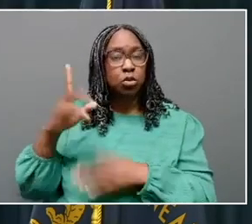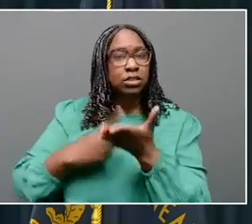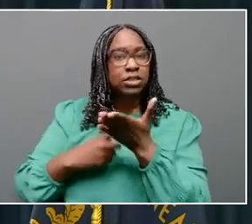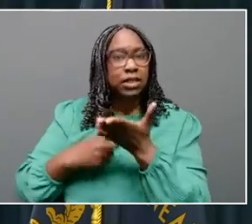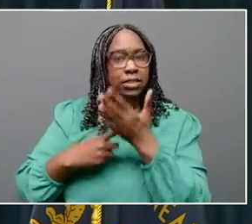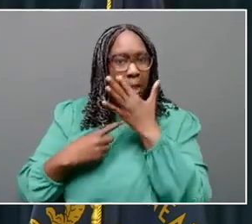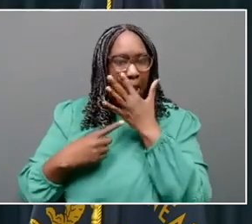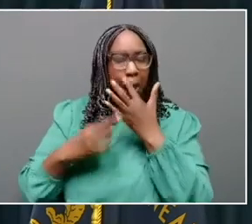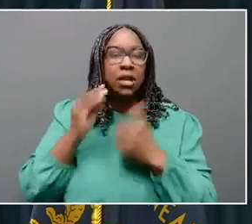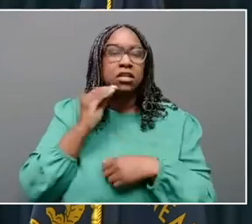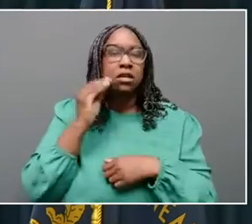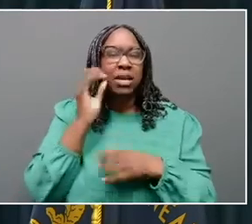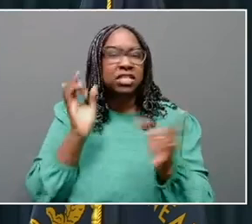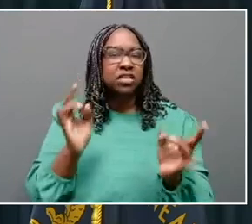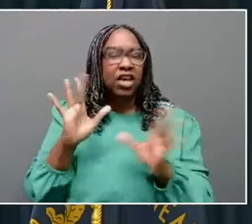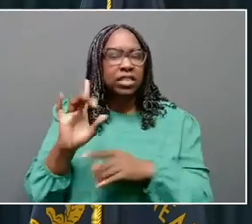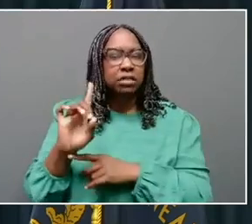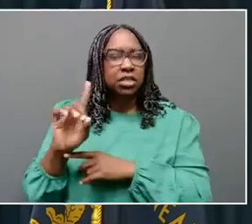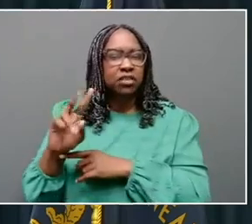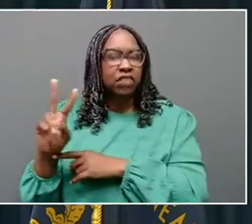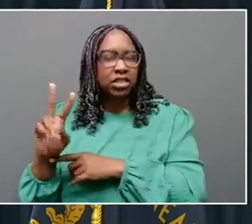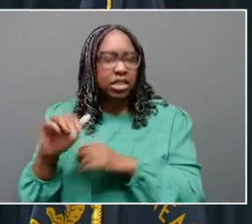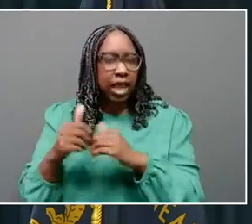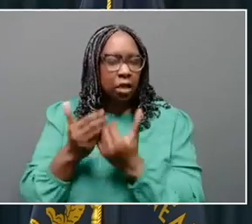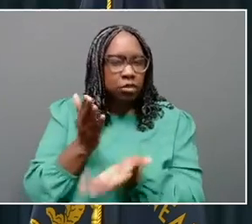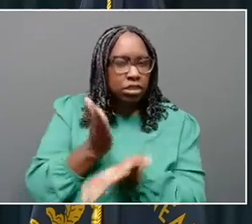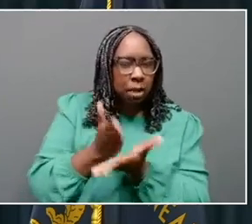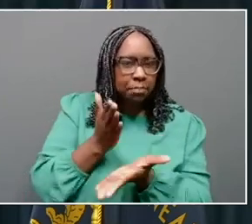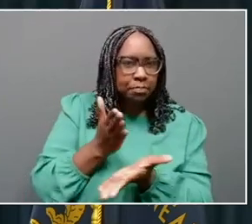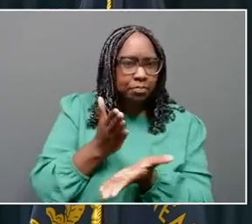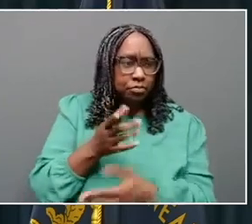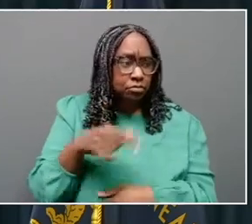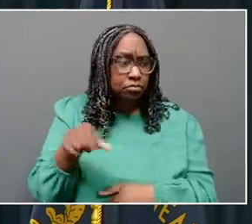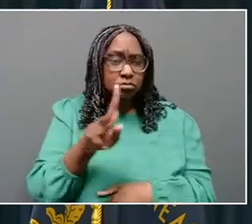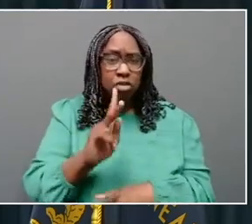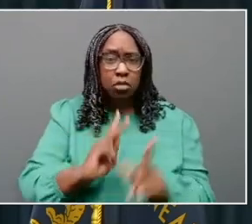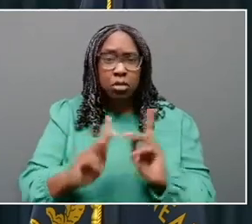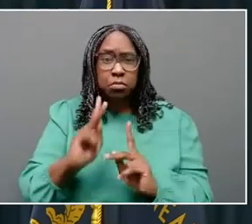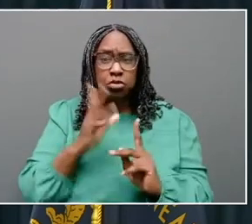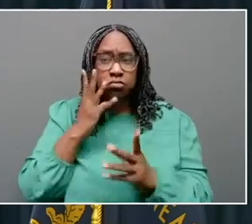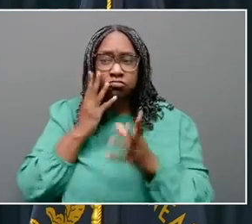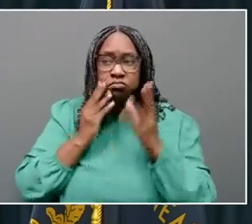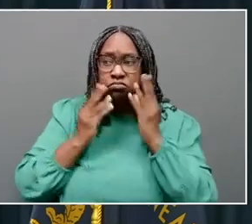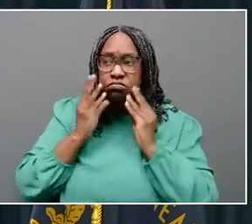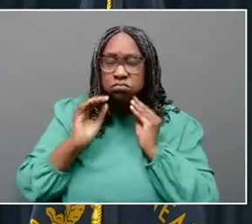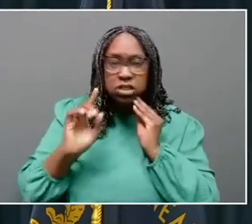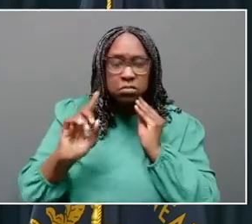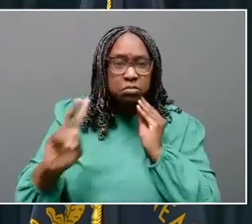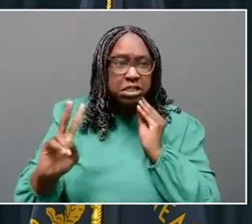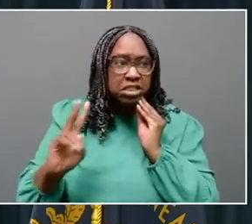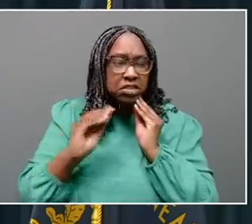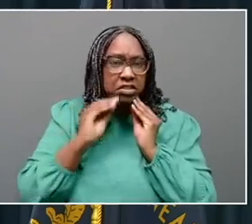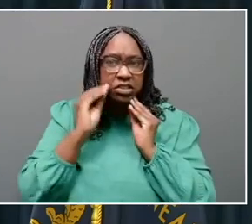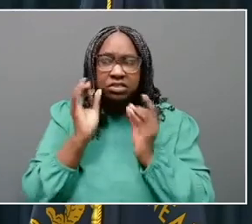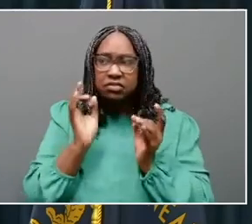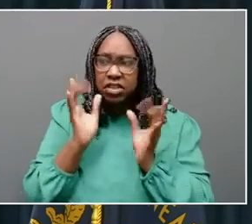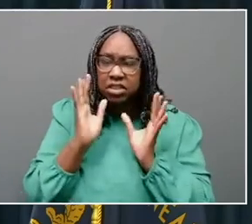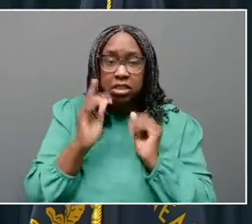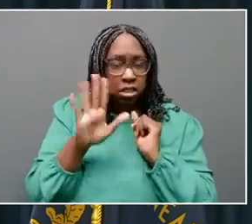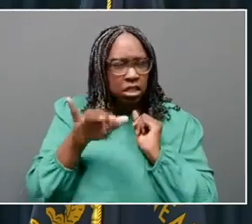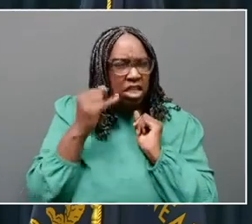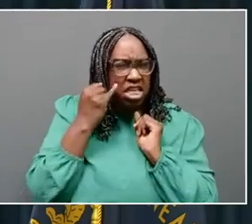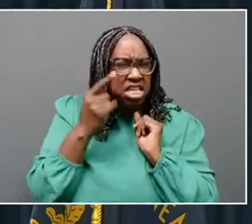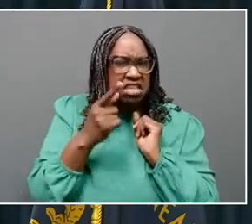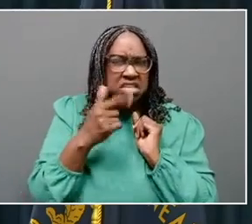to stop it. We support survivors in bringing attention to this issue. If even one person in our state fears for their